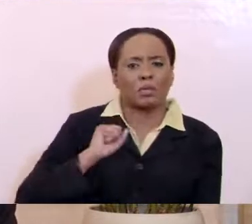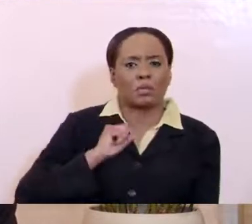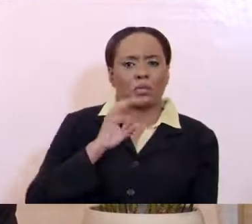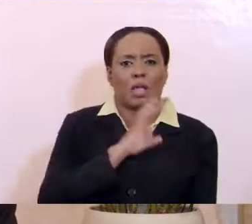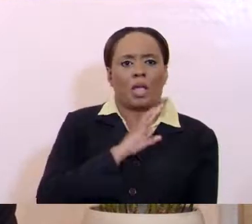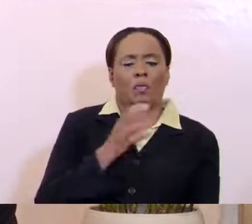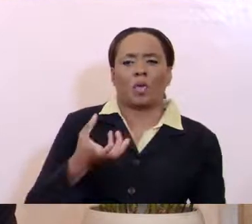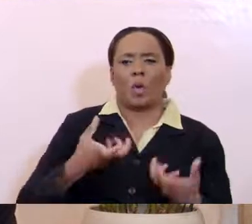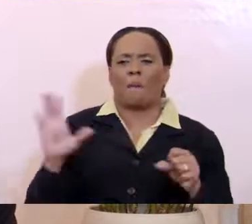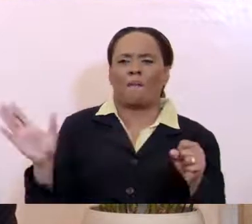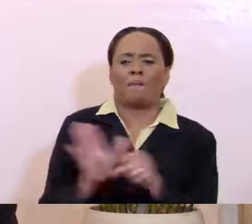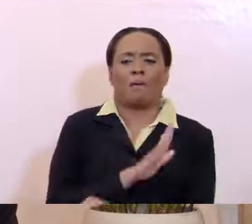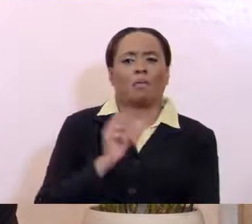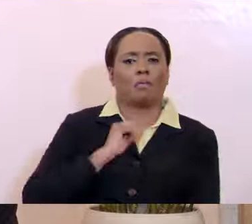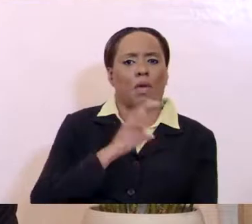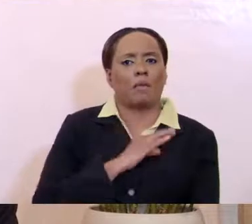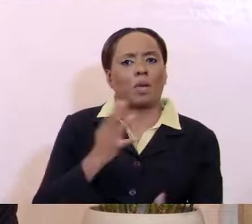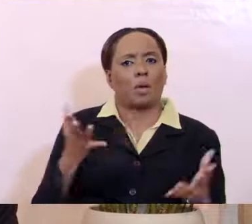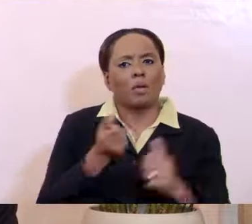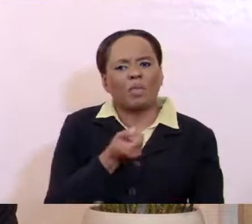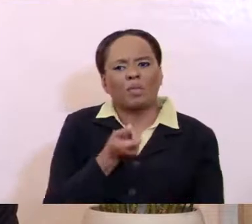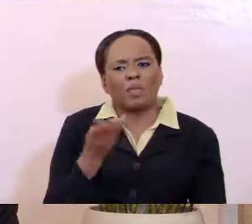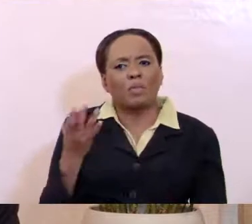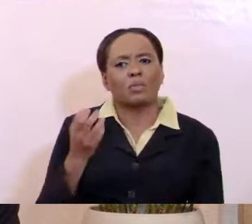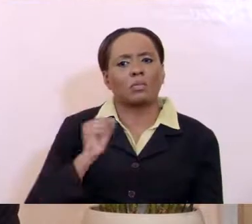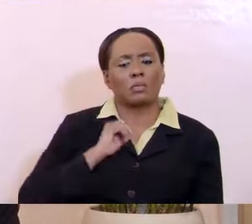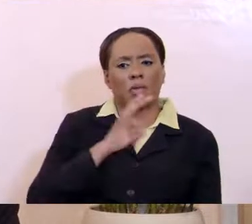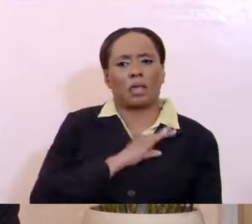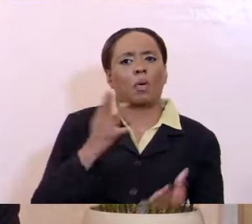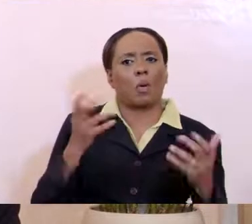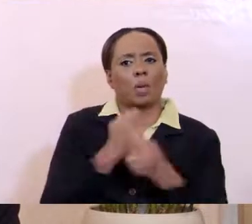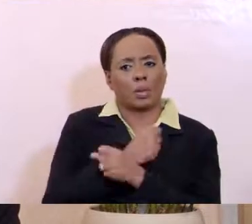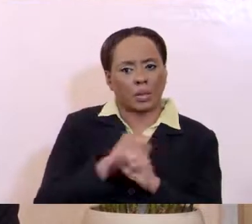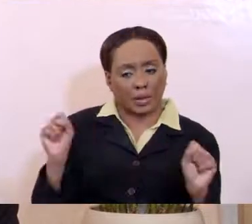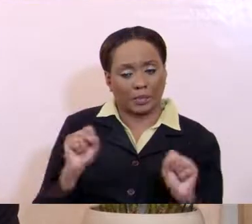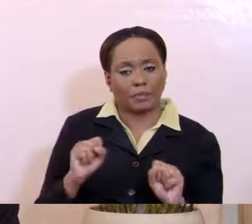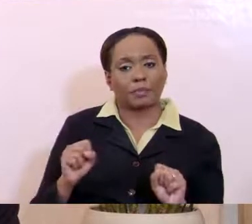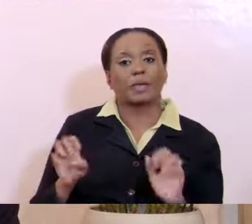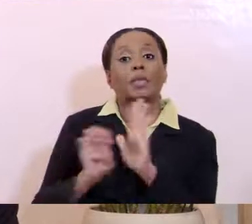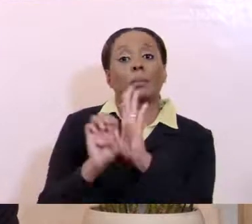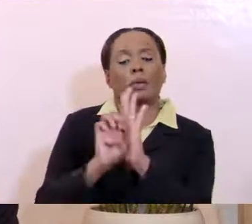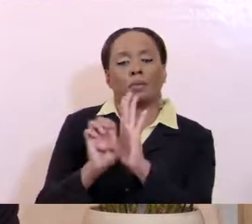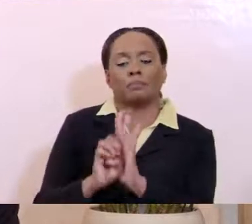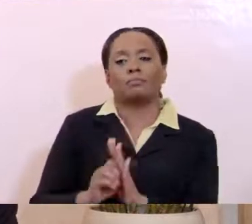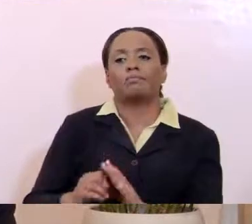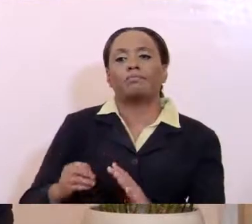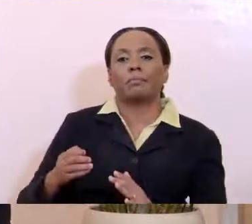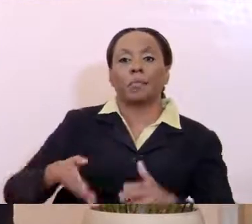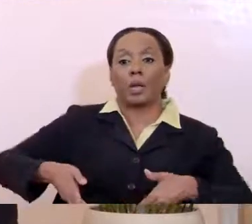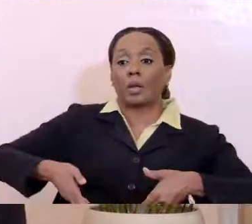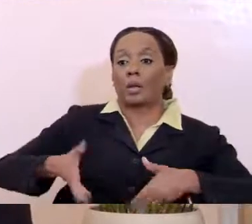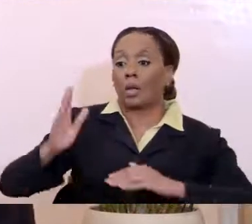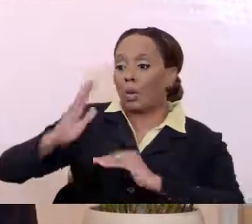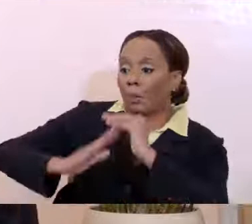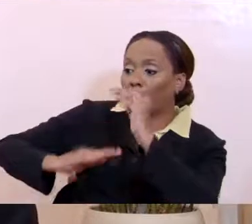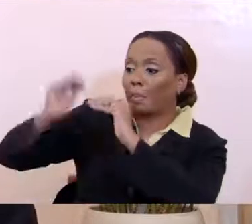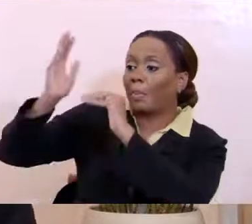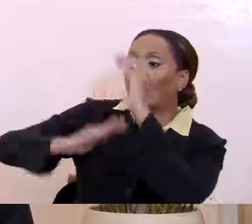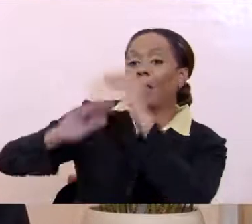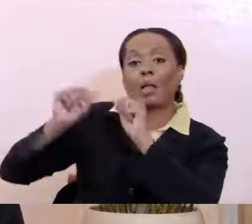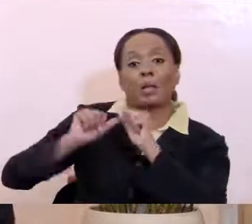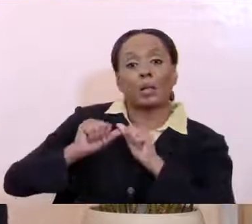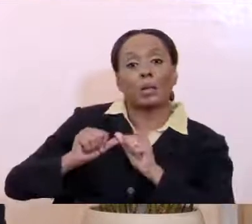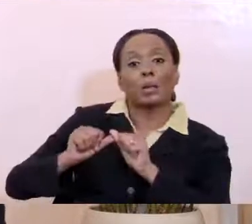to operate safely. So even though we're allowing construction projects to operate as of Monday, we will